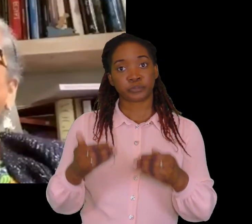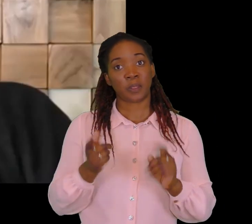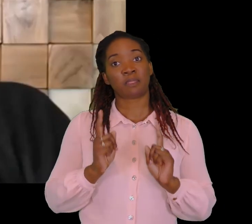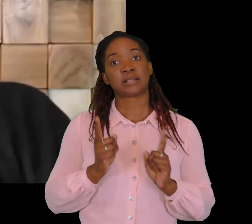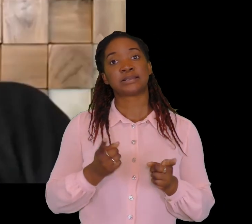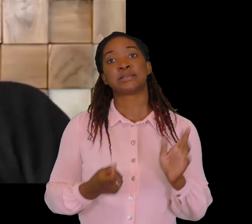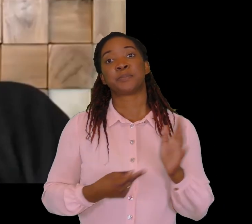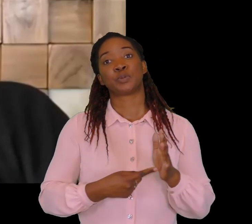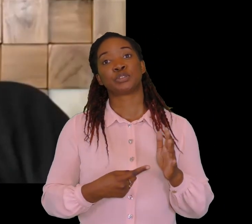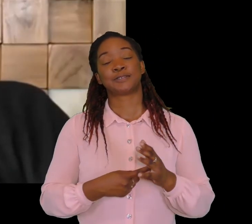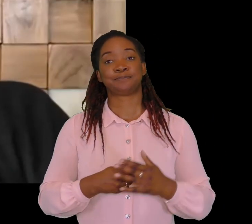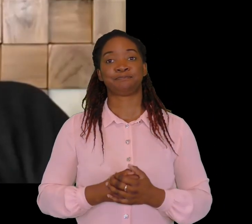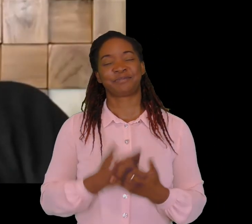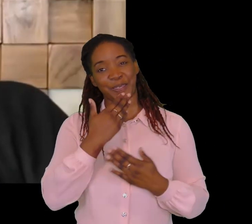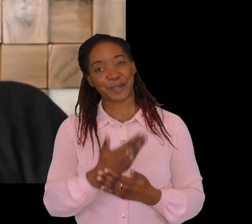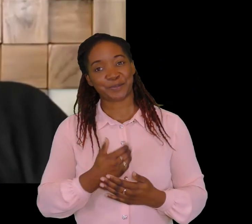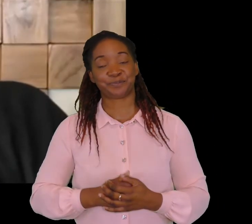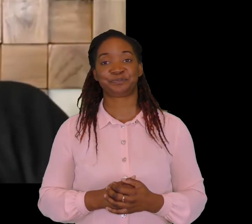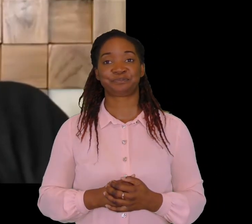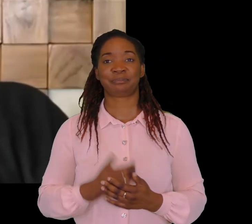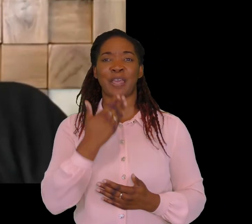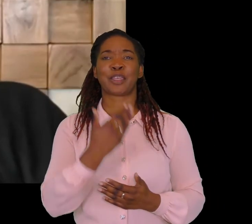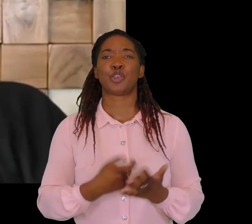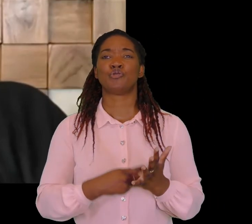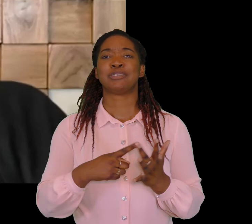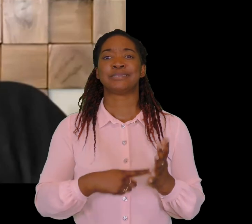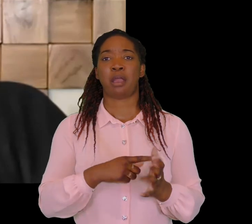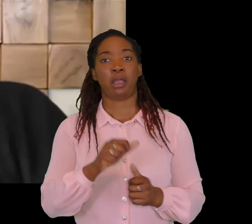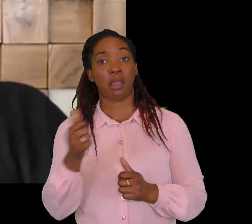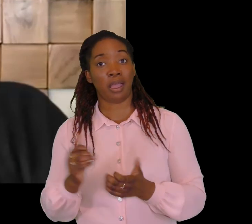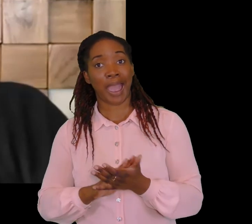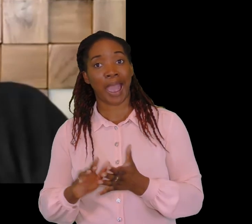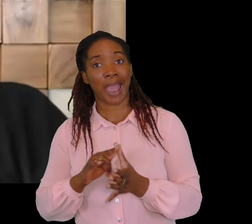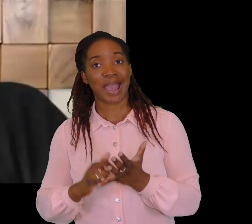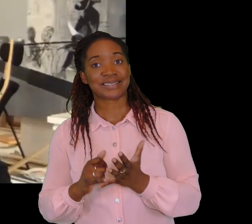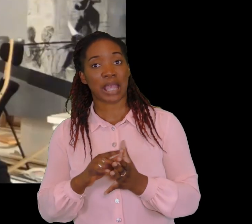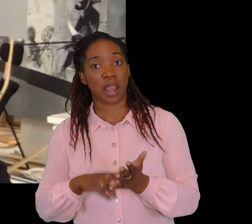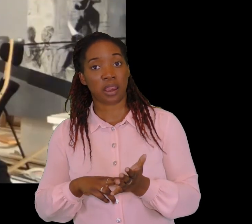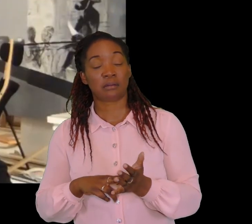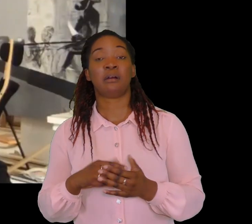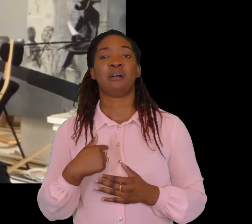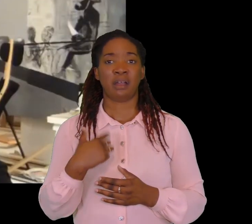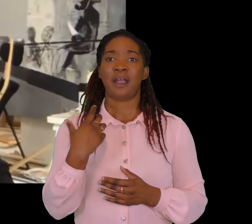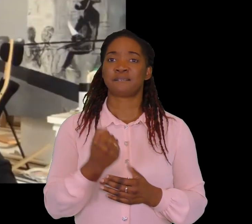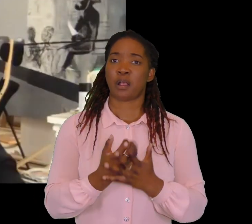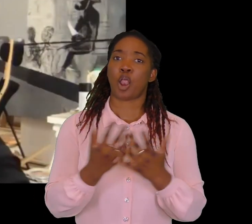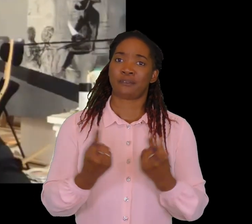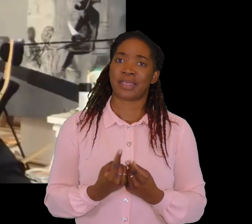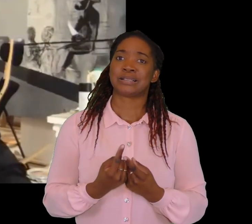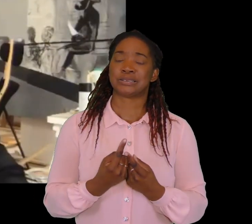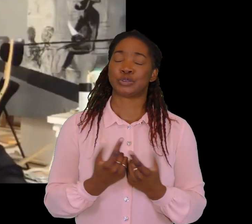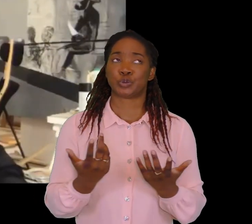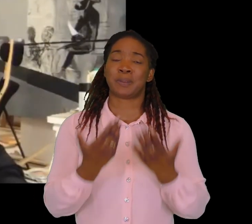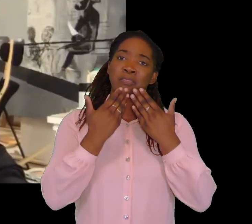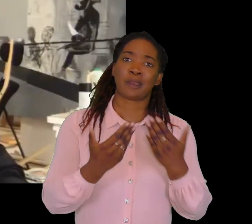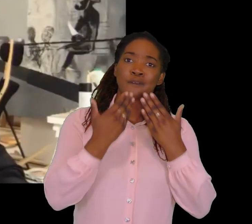important. Wonderful. Thank you. Thank you so much, Rita. Hassan? We have a lot to be thankful